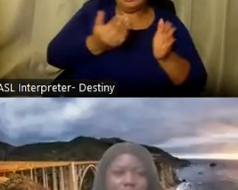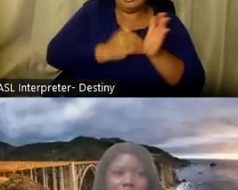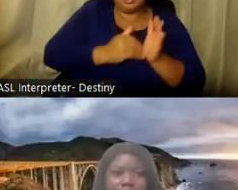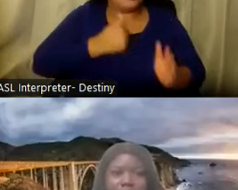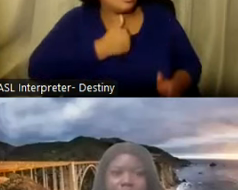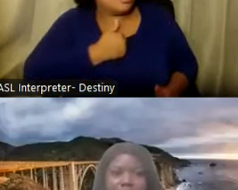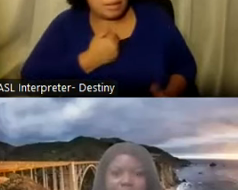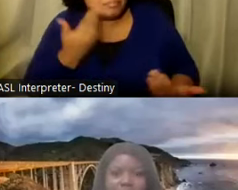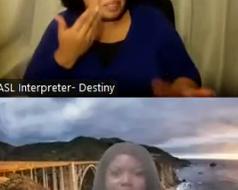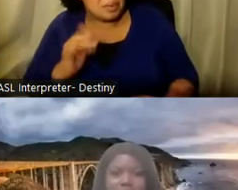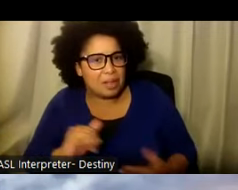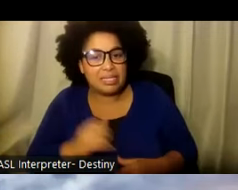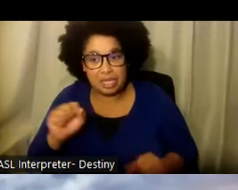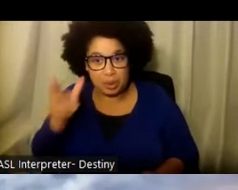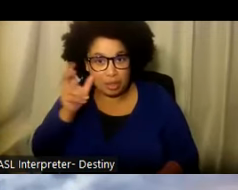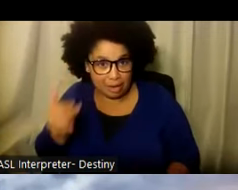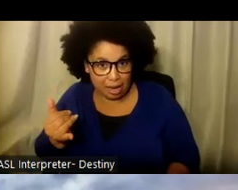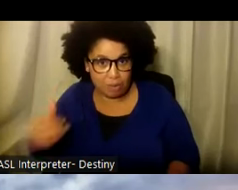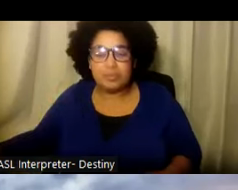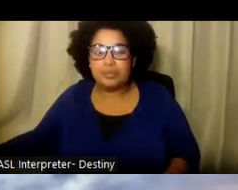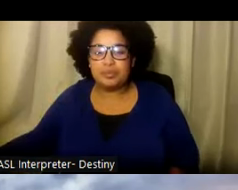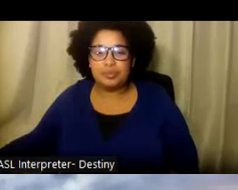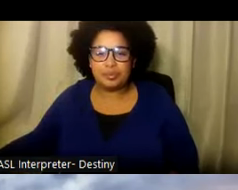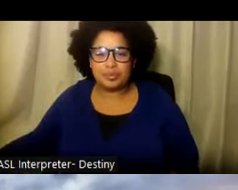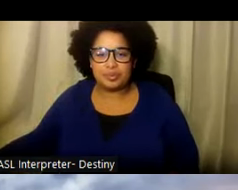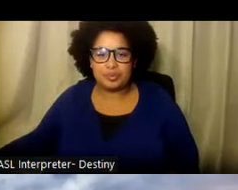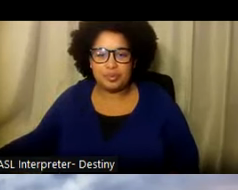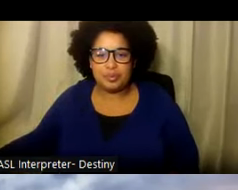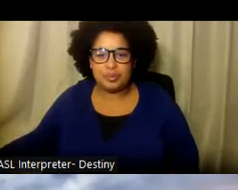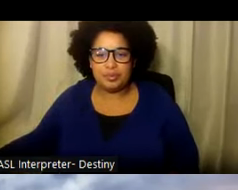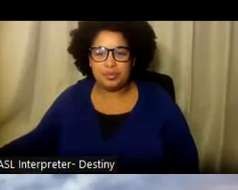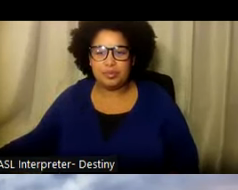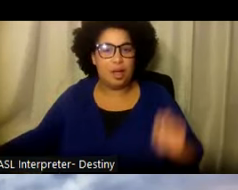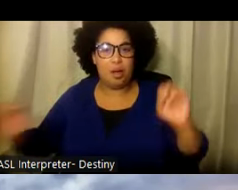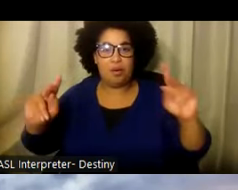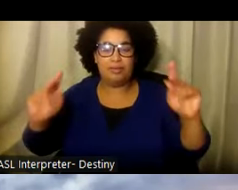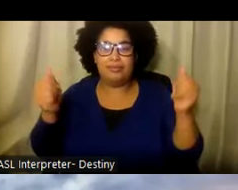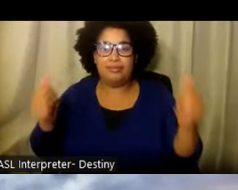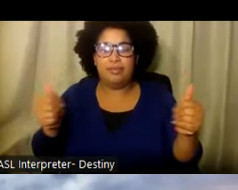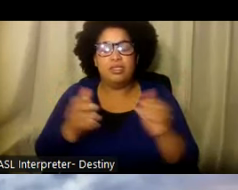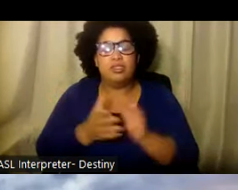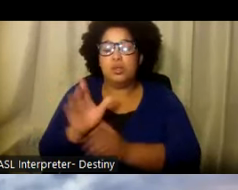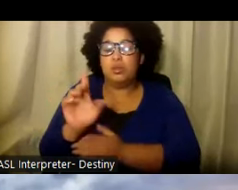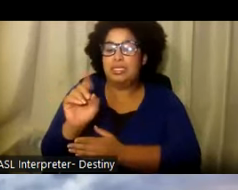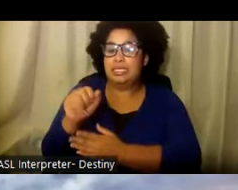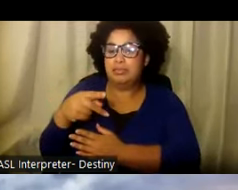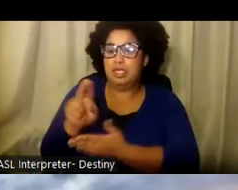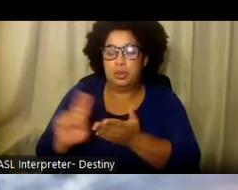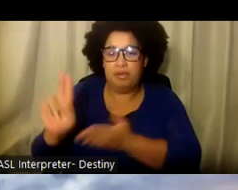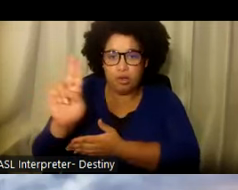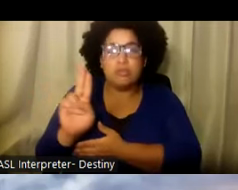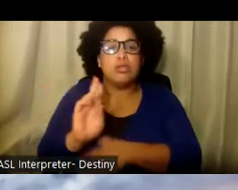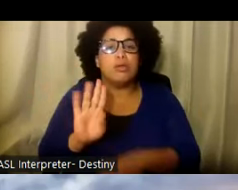apologize. Okay. Can you hear me now? Yes. Okay. So the DSP University